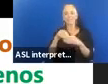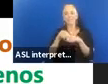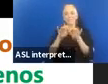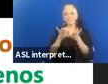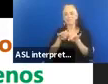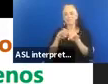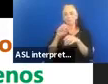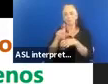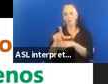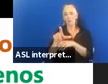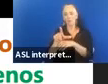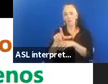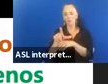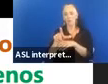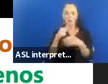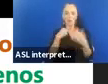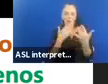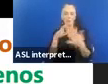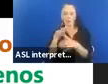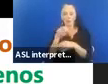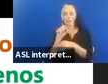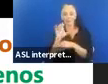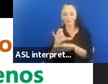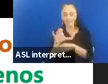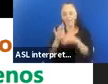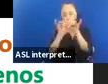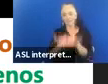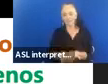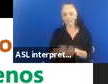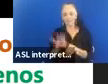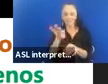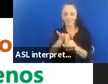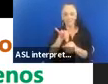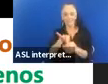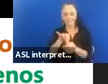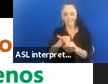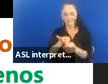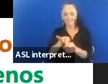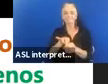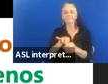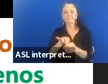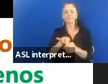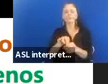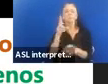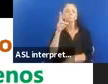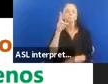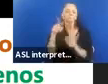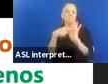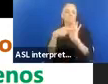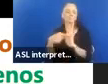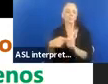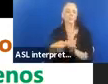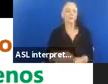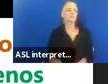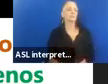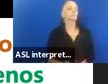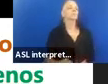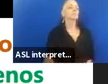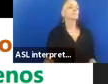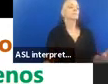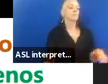So I'll give folks like 30 seconds to put in your vote, and then we'll reveal.